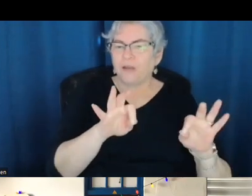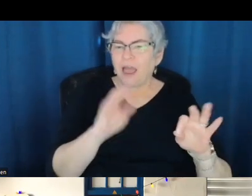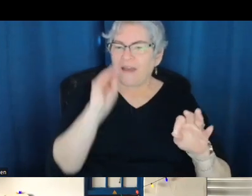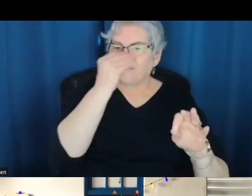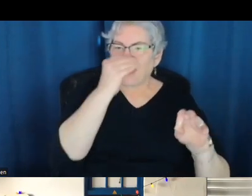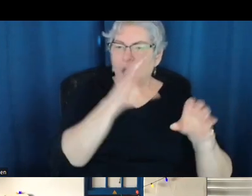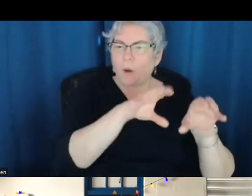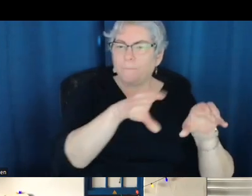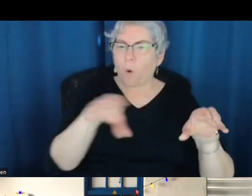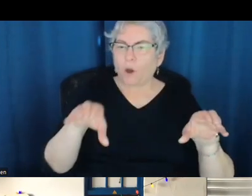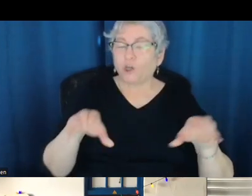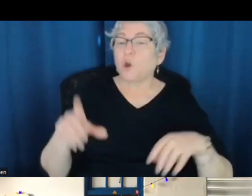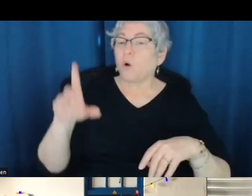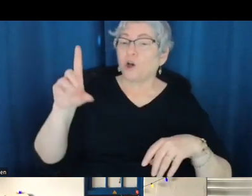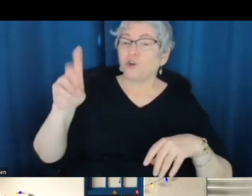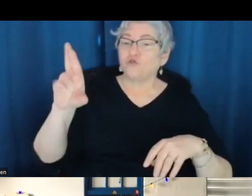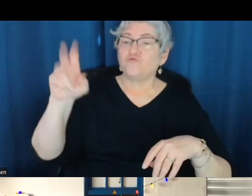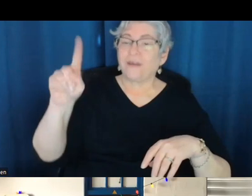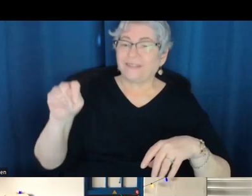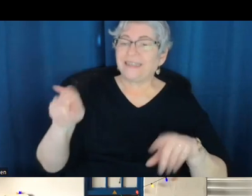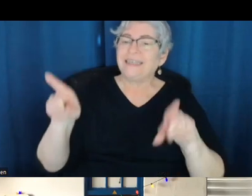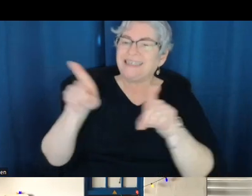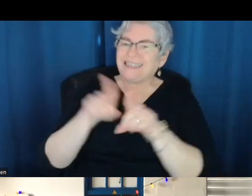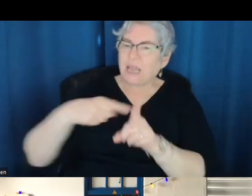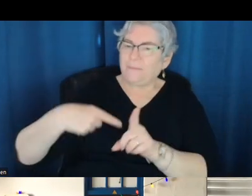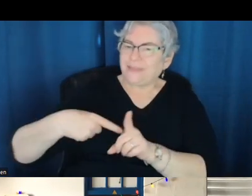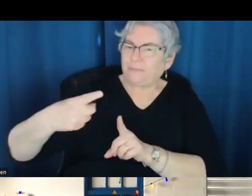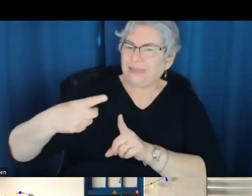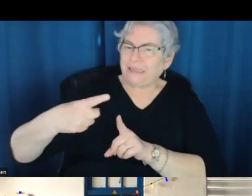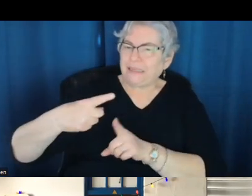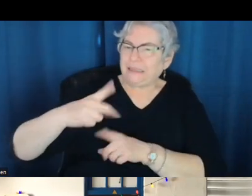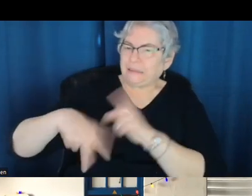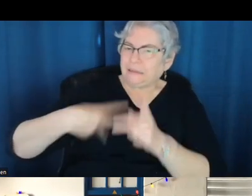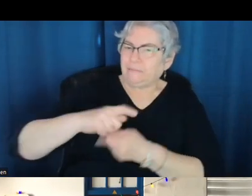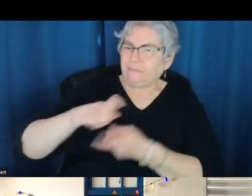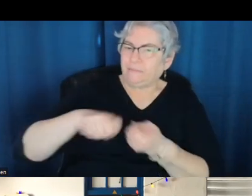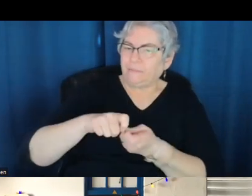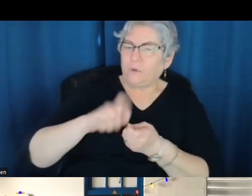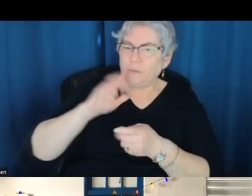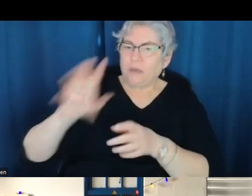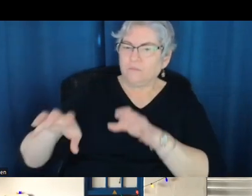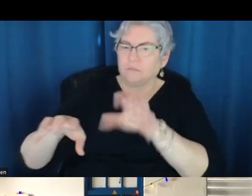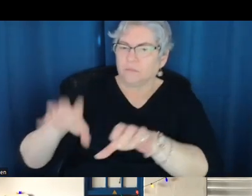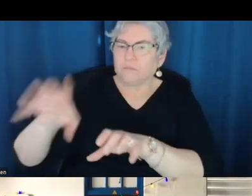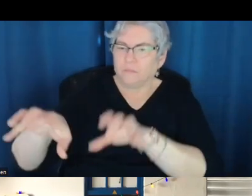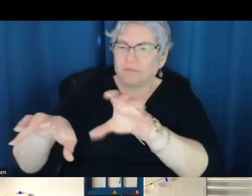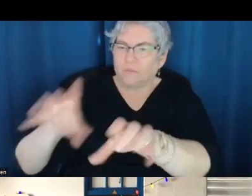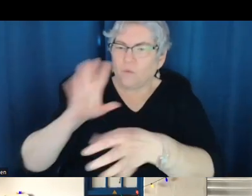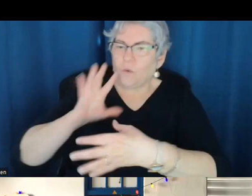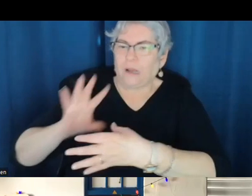a drift would be the same species laid out in a scattered pattern that connects